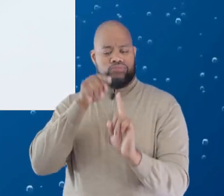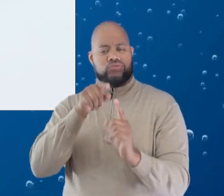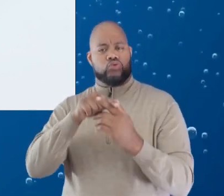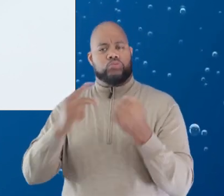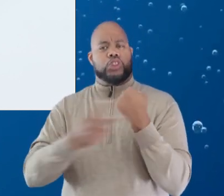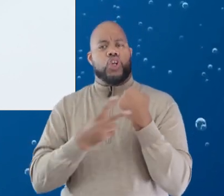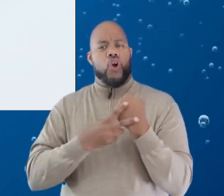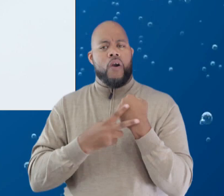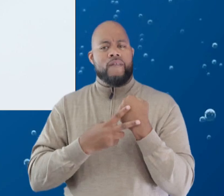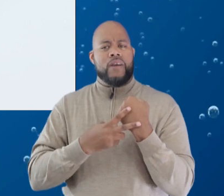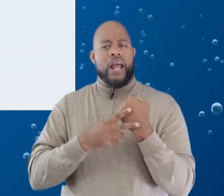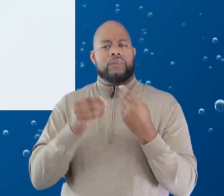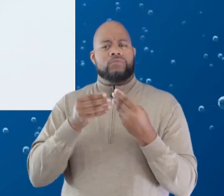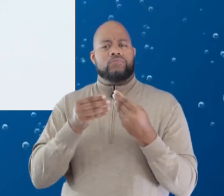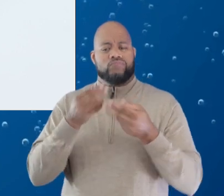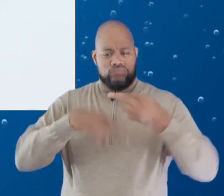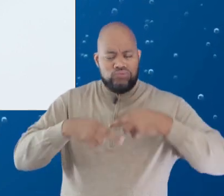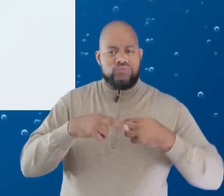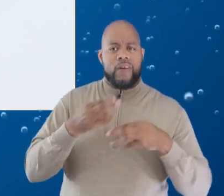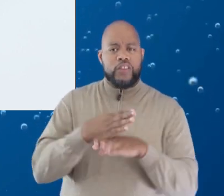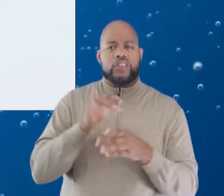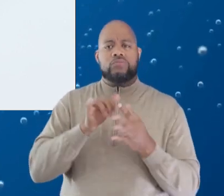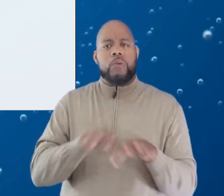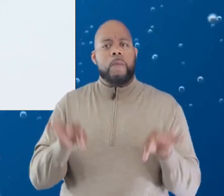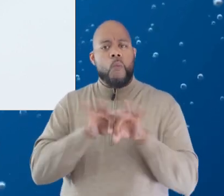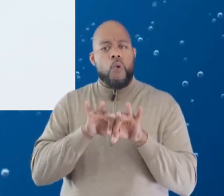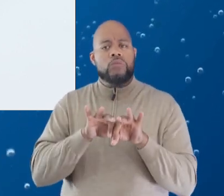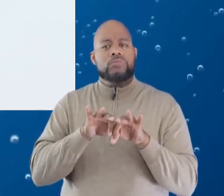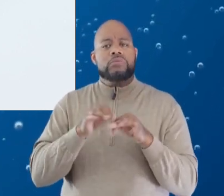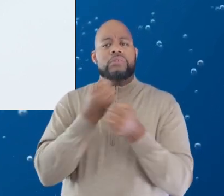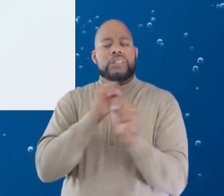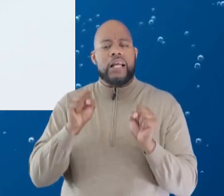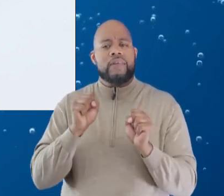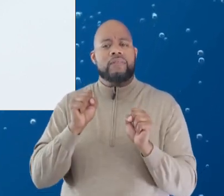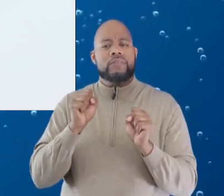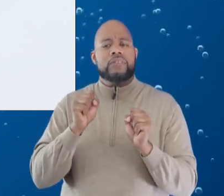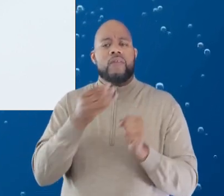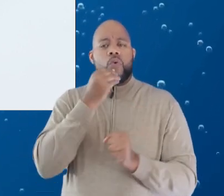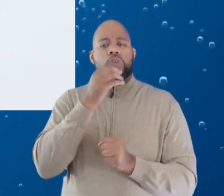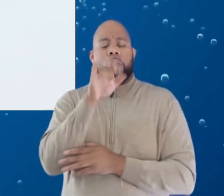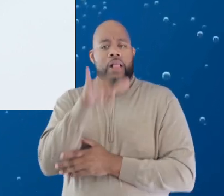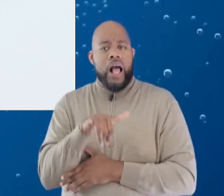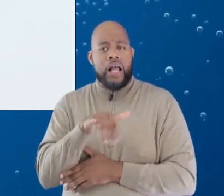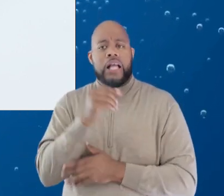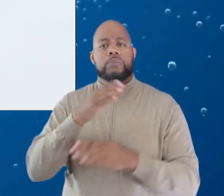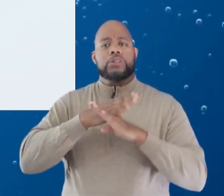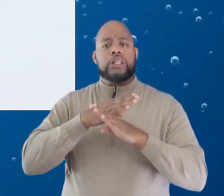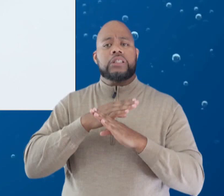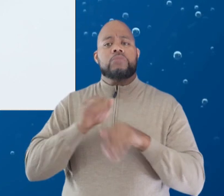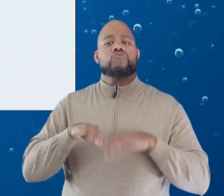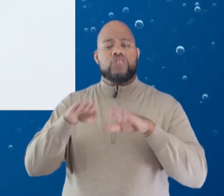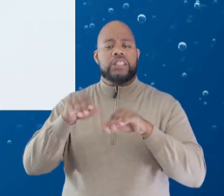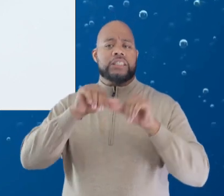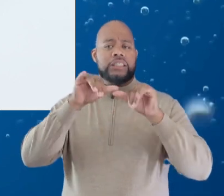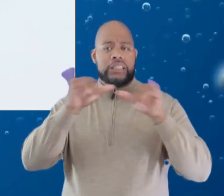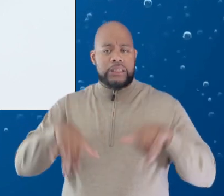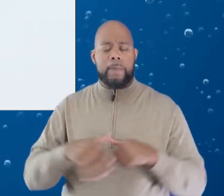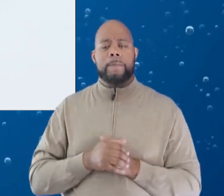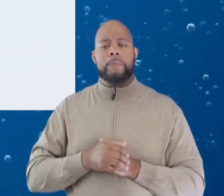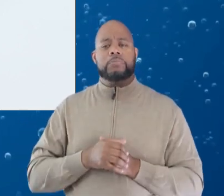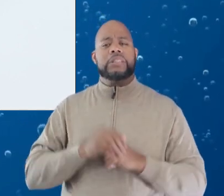at preserving and replenishing fish stocks are critical in securing food supplies and protecting marine